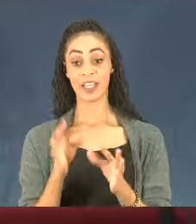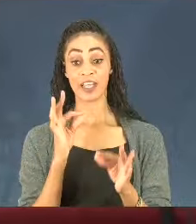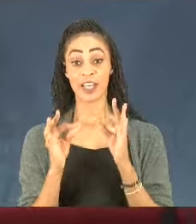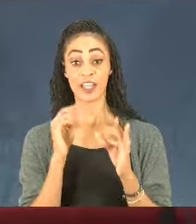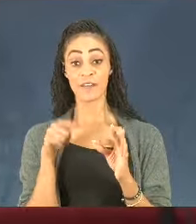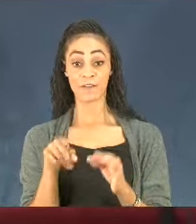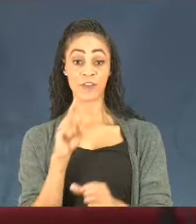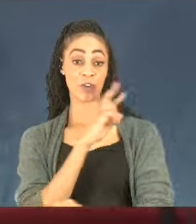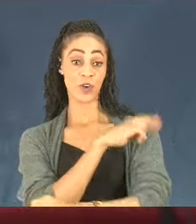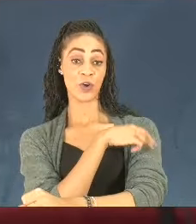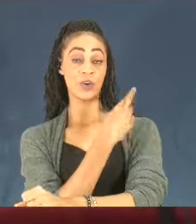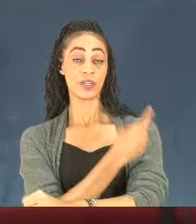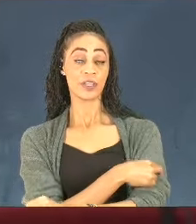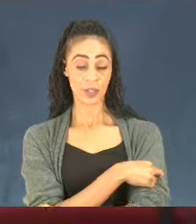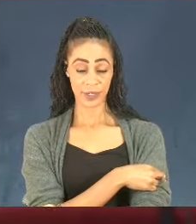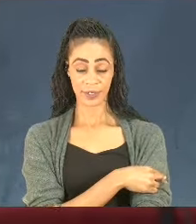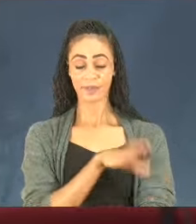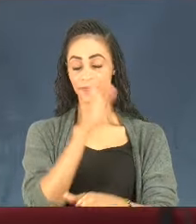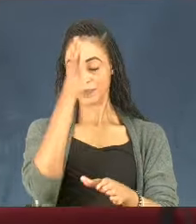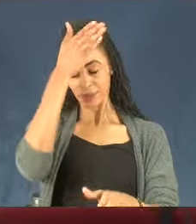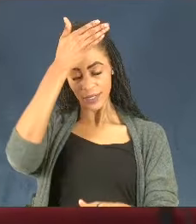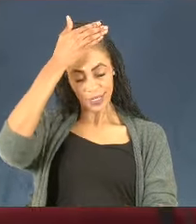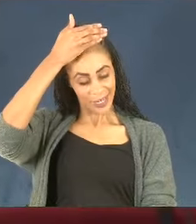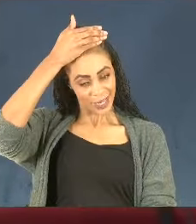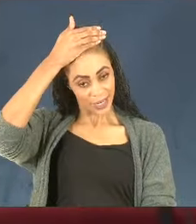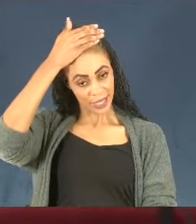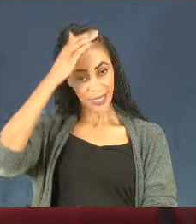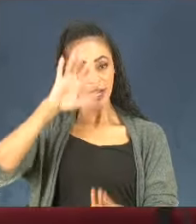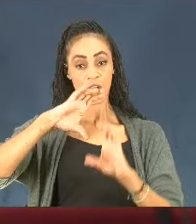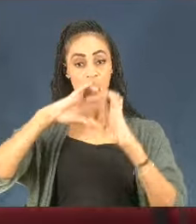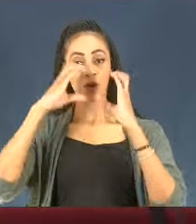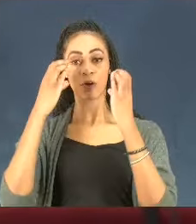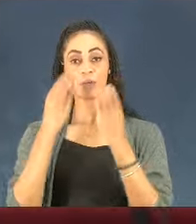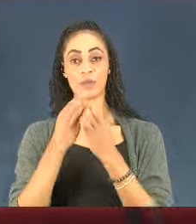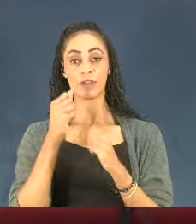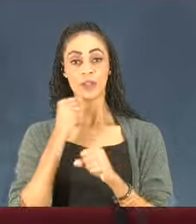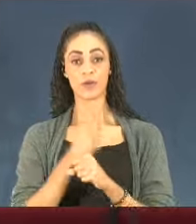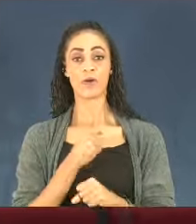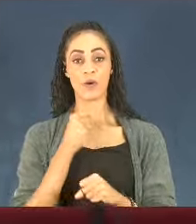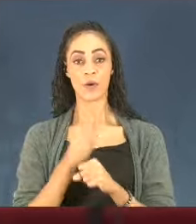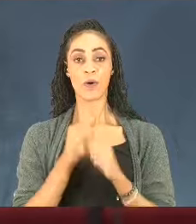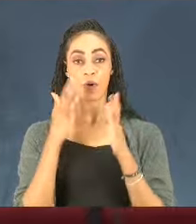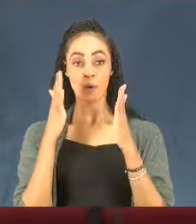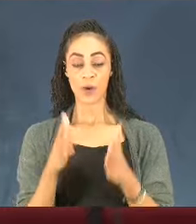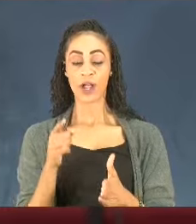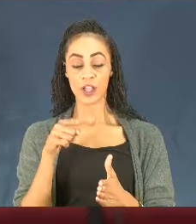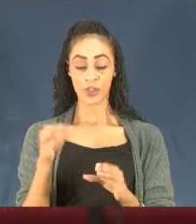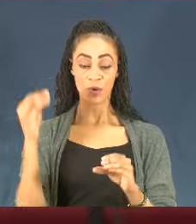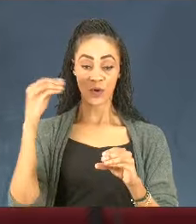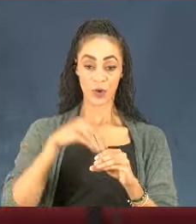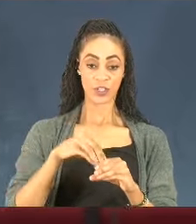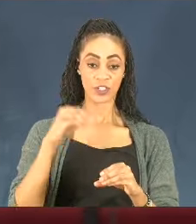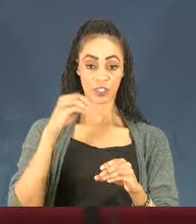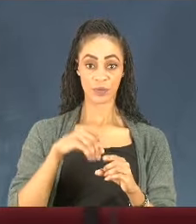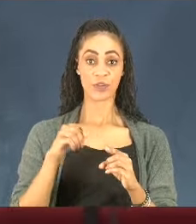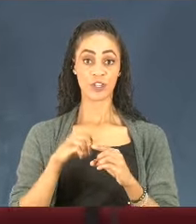nurse, a psychologist, a therapist, a community worker, you are contributing to the compassion of God.